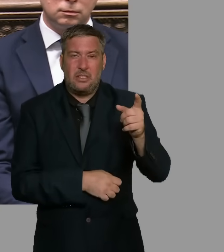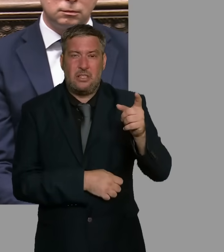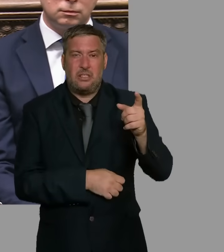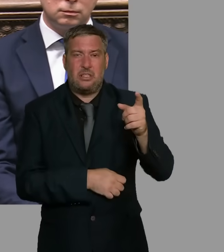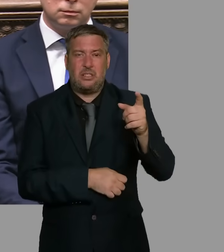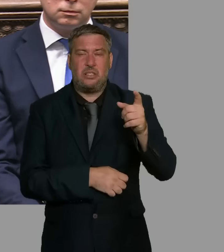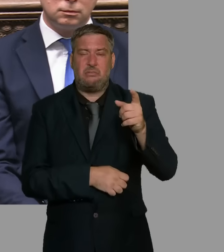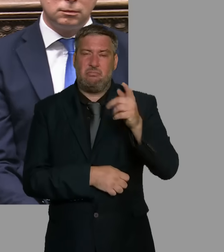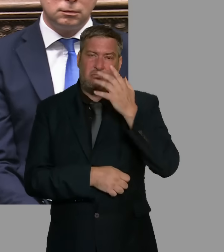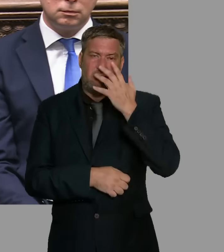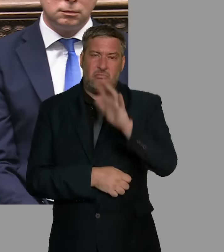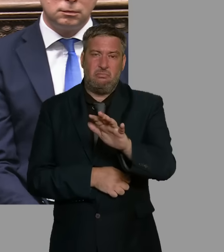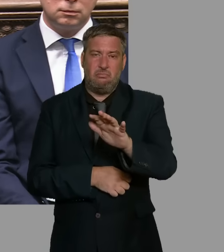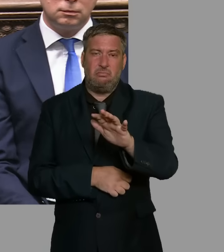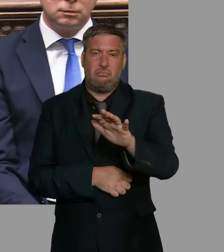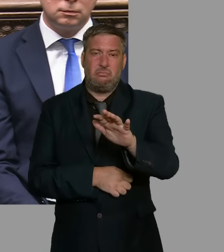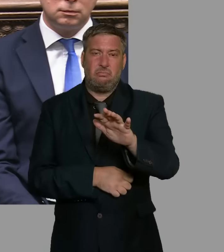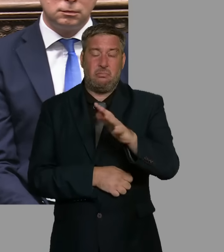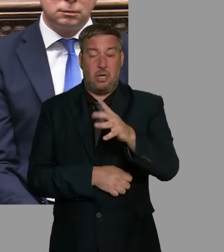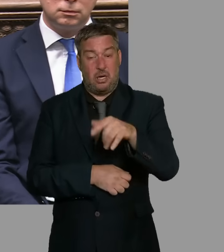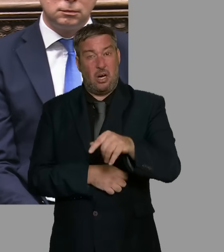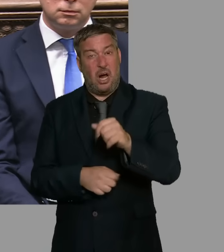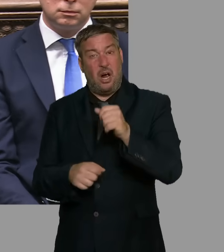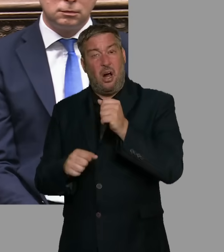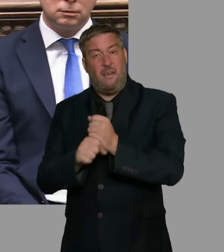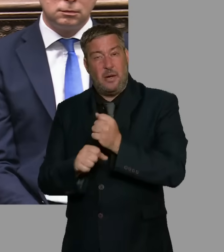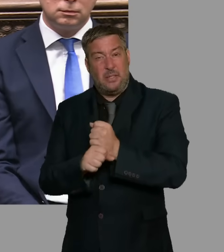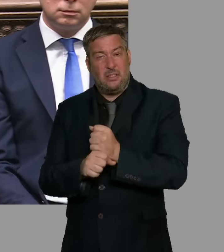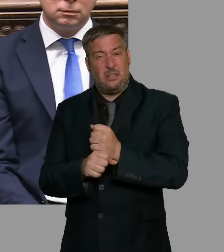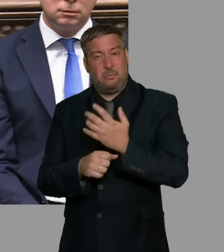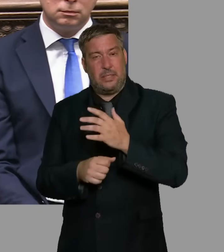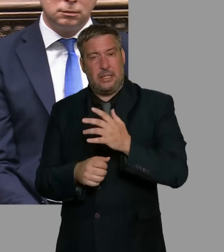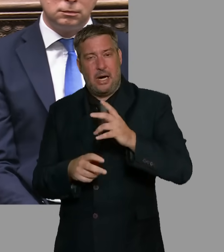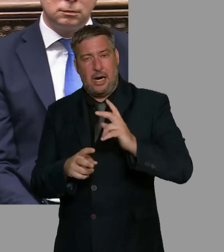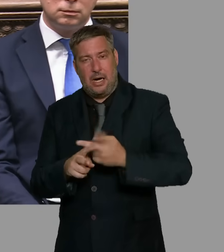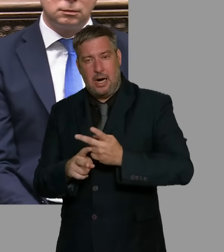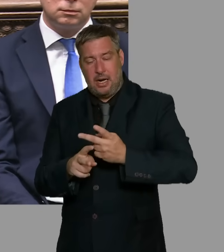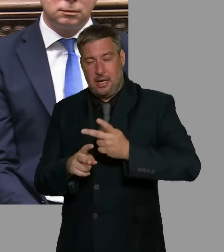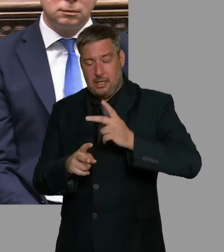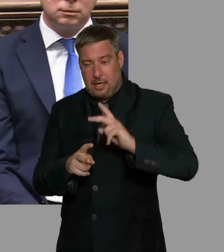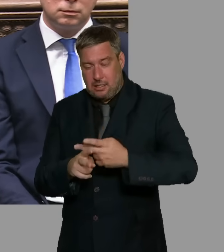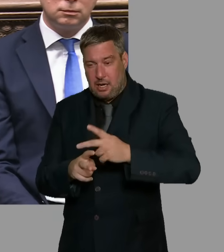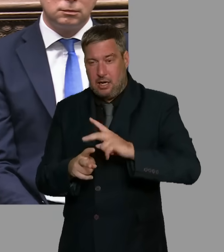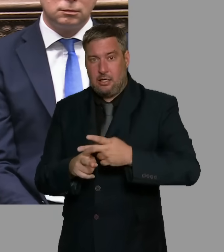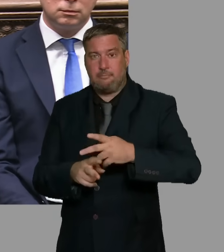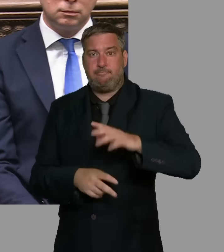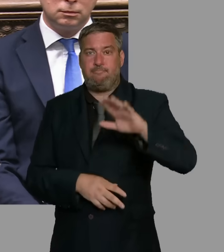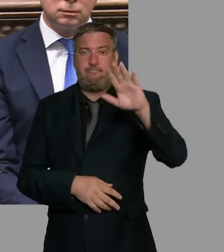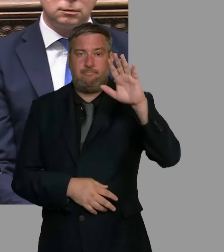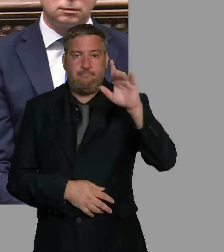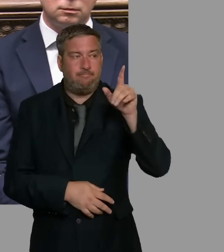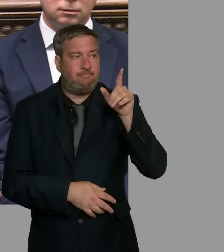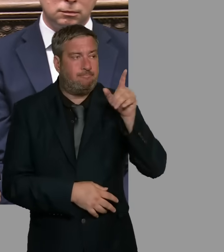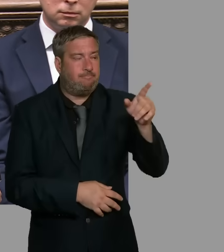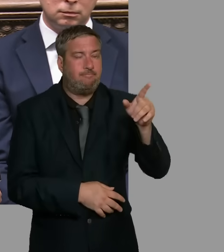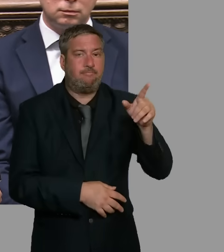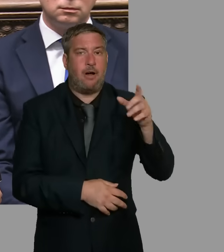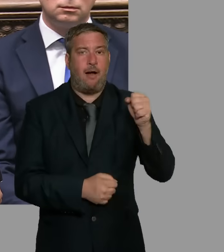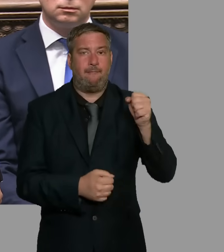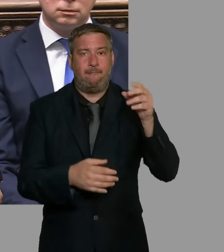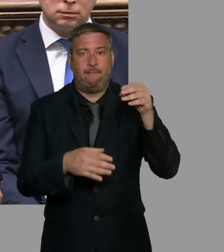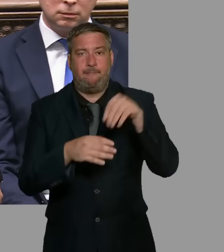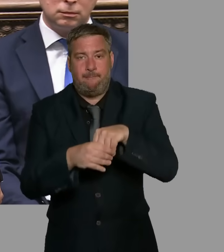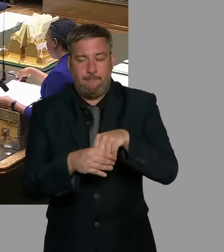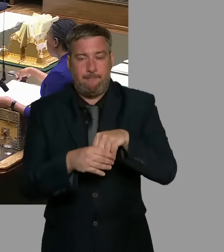the appointment, there will have been extensive government vetting, including details and timings of Peter Mandelson's dealings